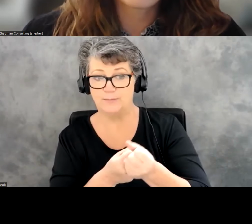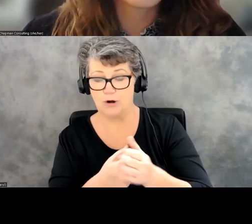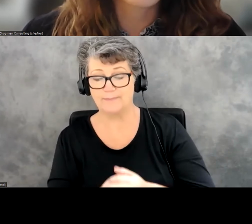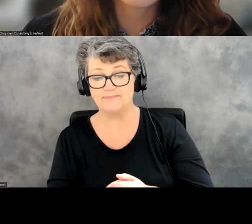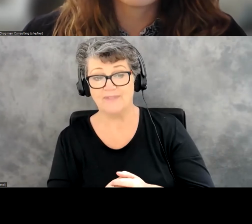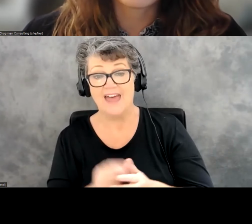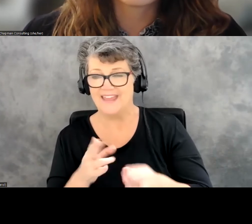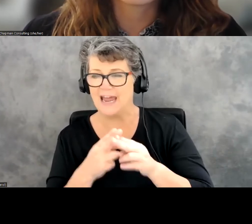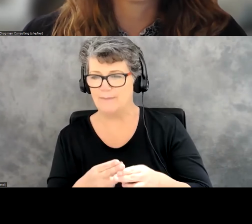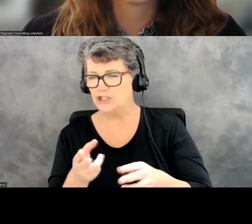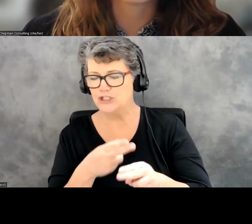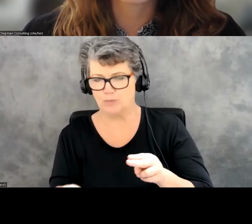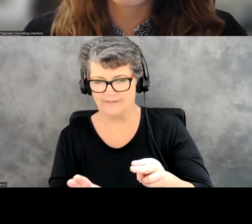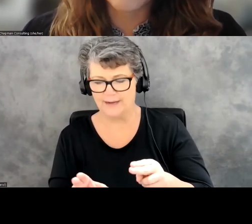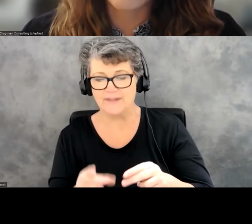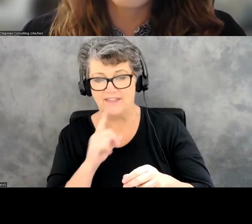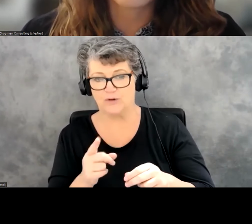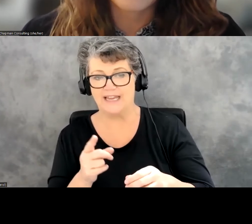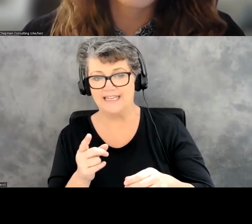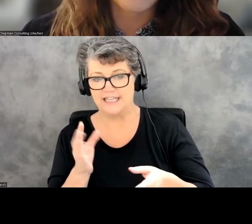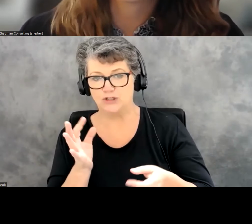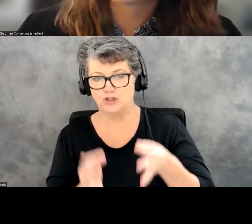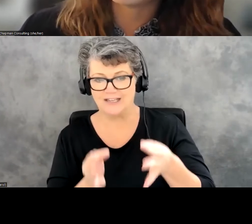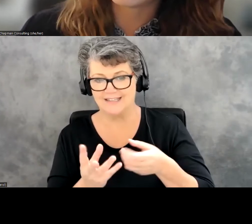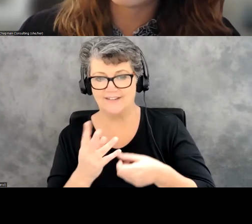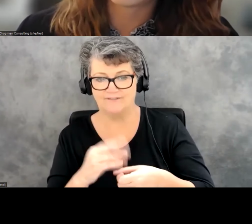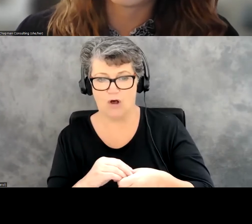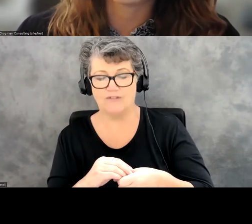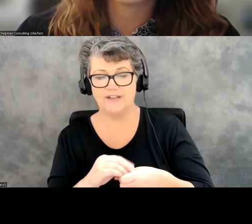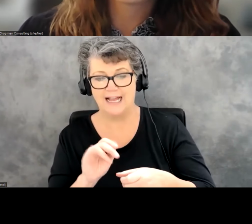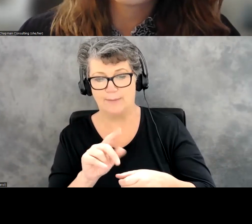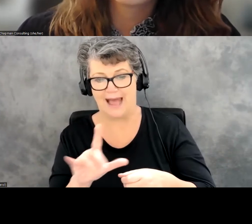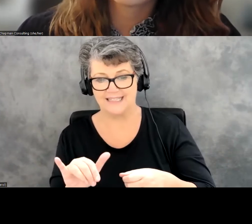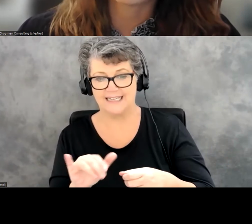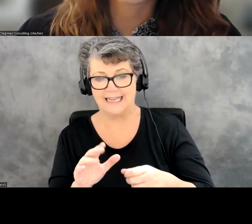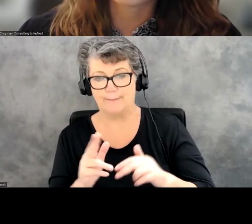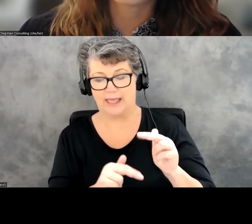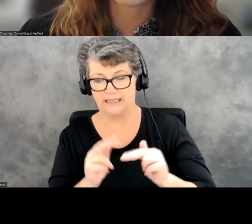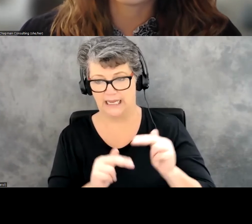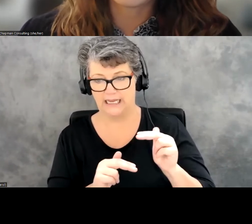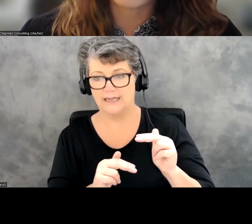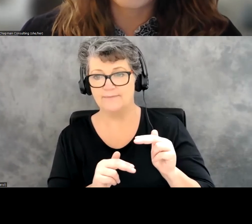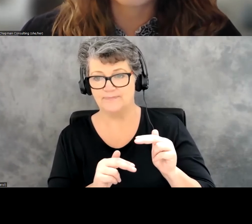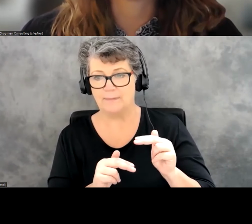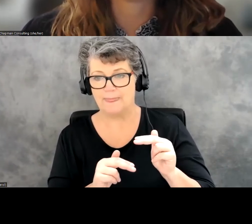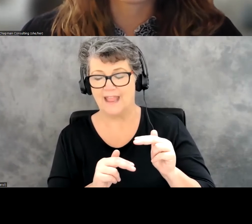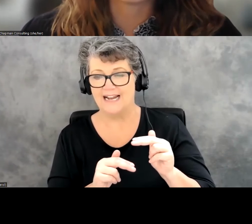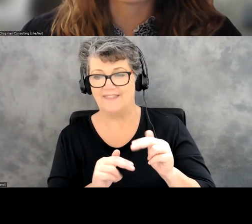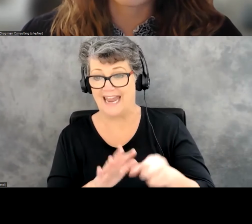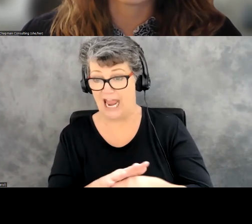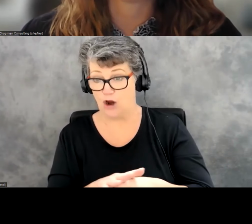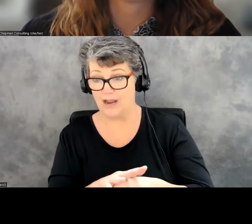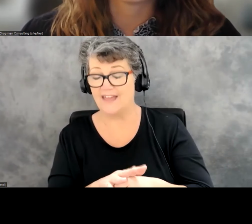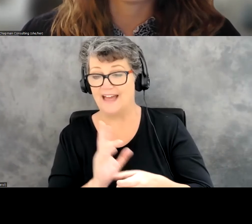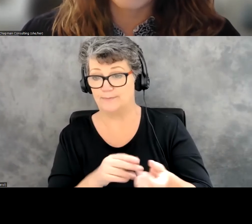think I mentioned just briefly, there is a justice involved capacity building also area that is being